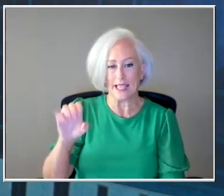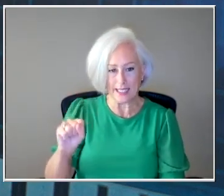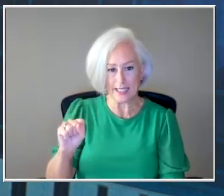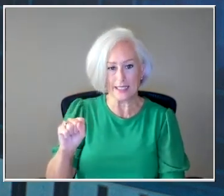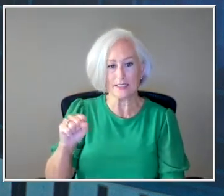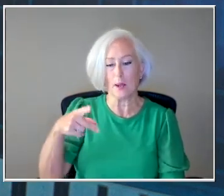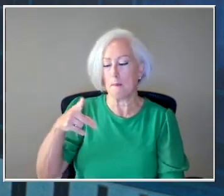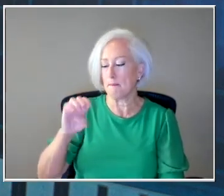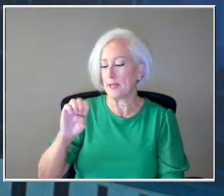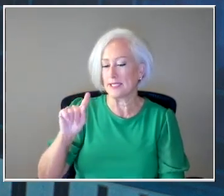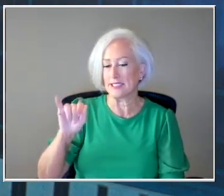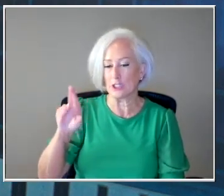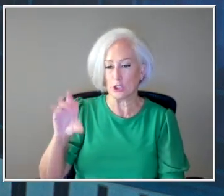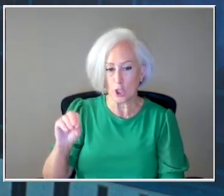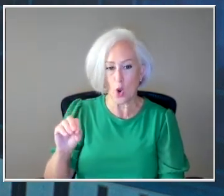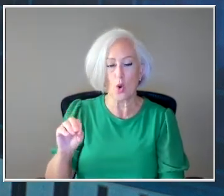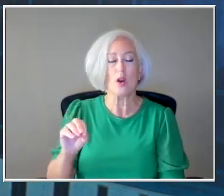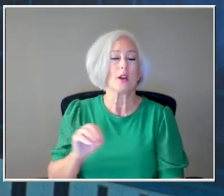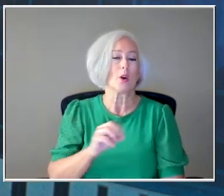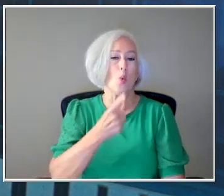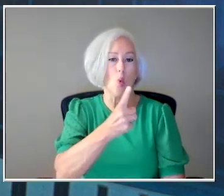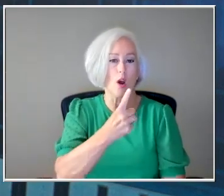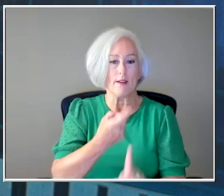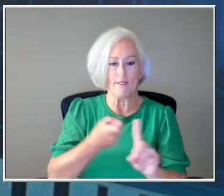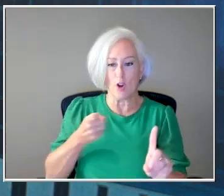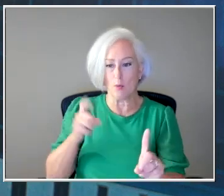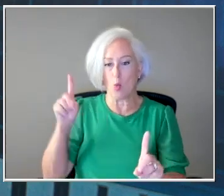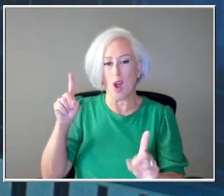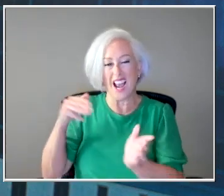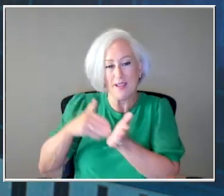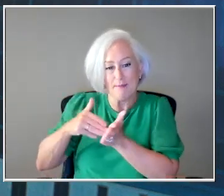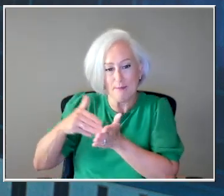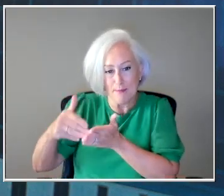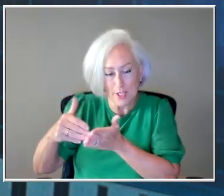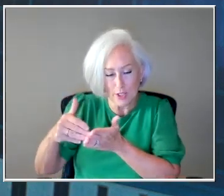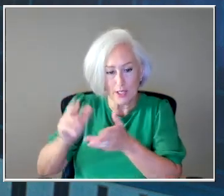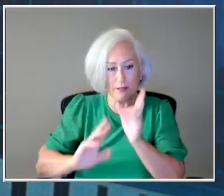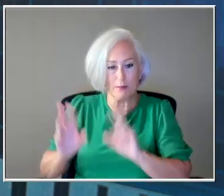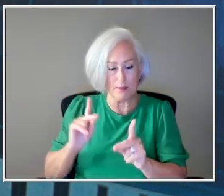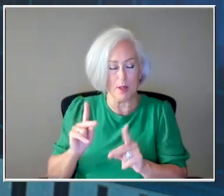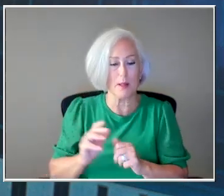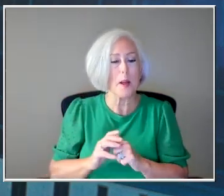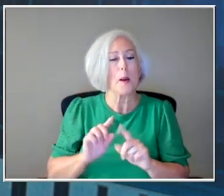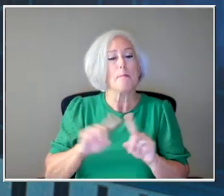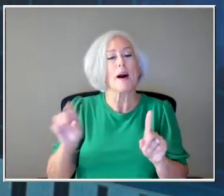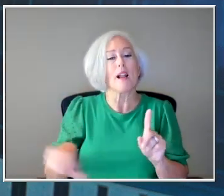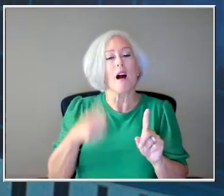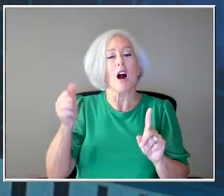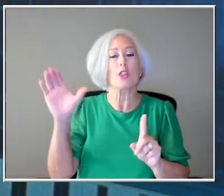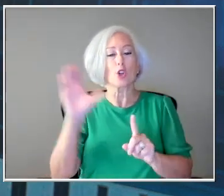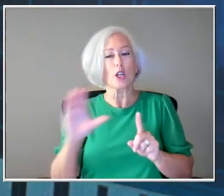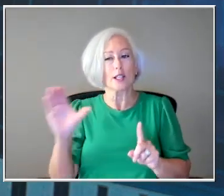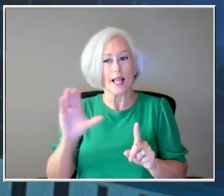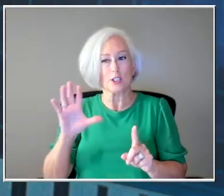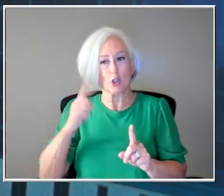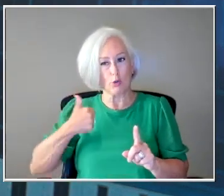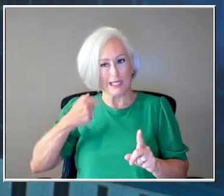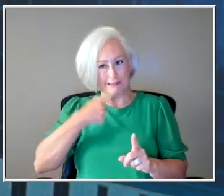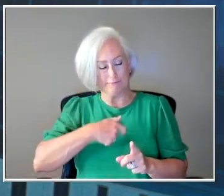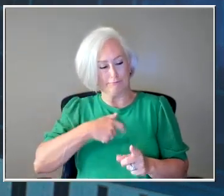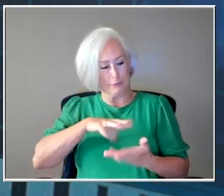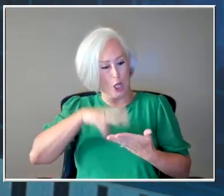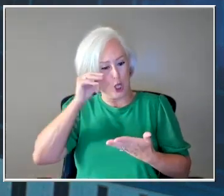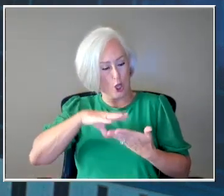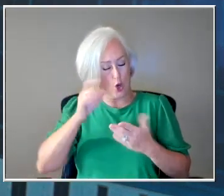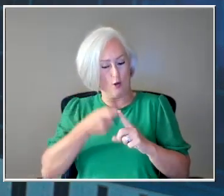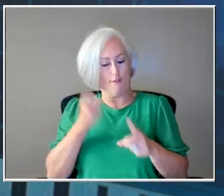in 250, that's a large difference. But there's another cholesterol that's out there that we're learning about, that's been out there for a long time. It's